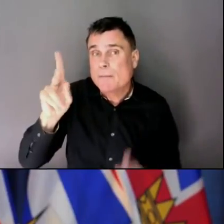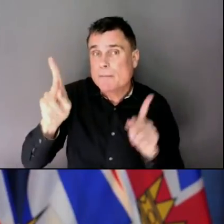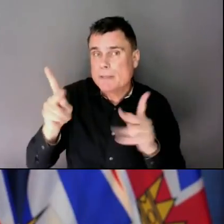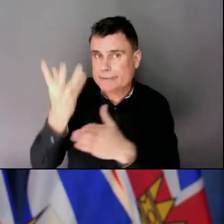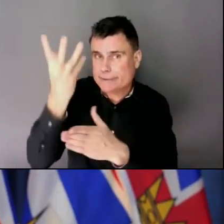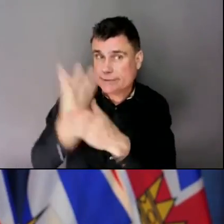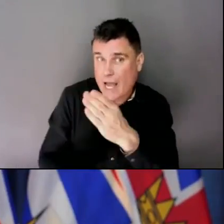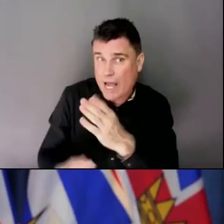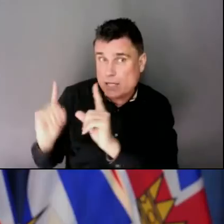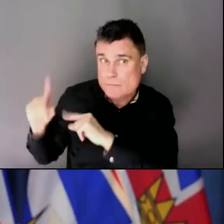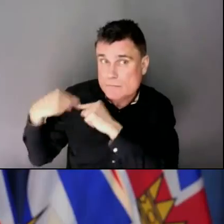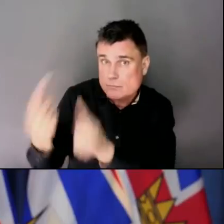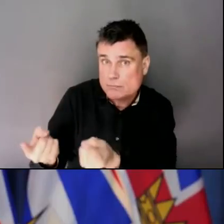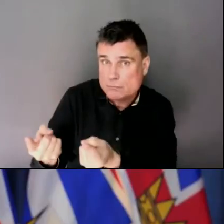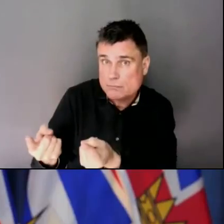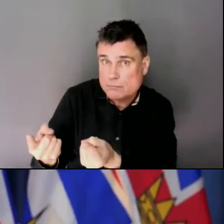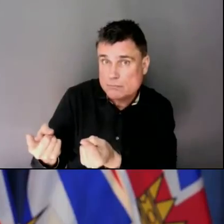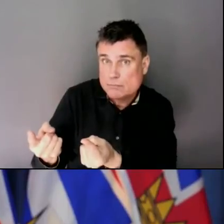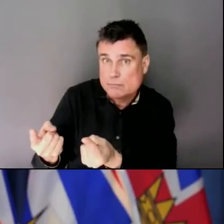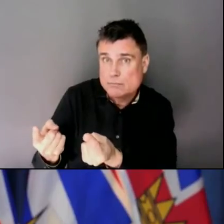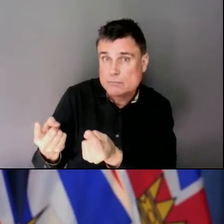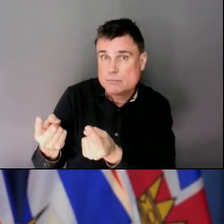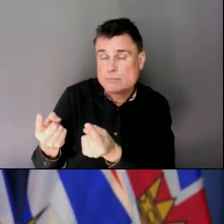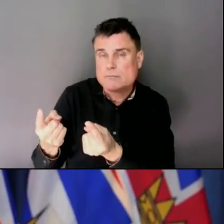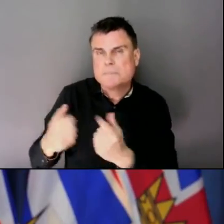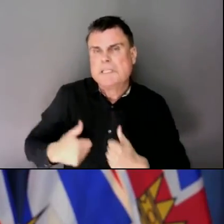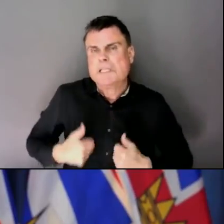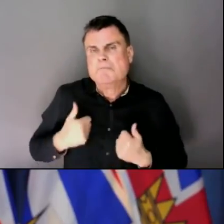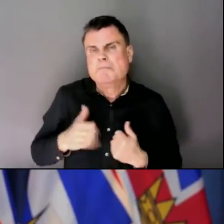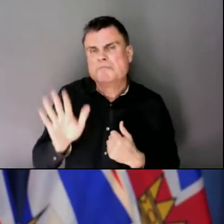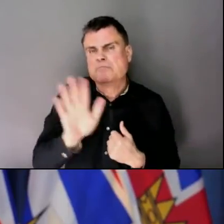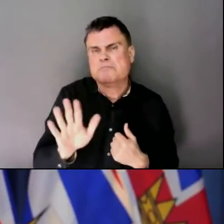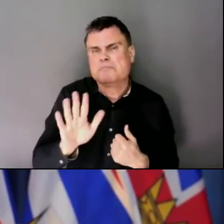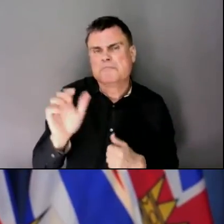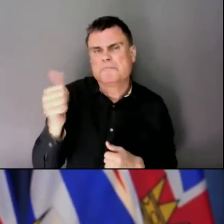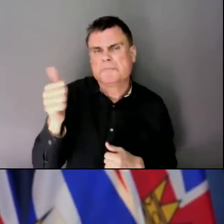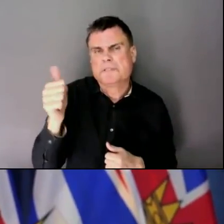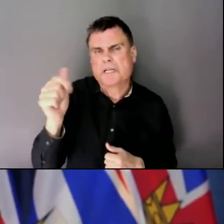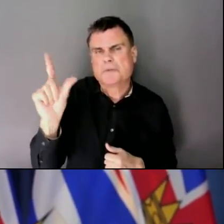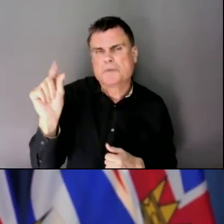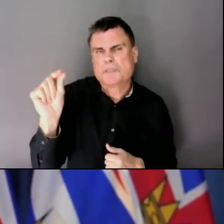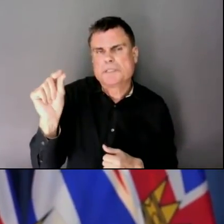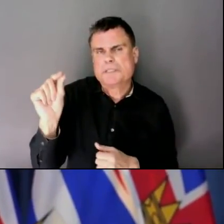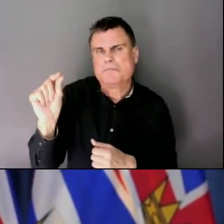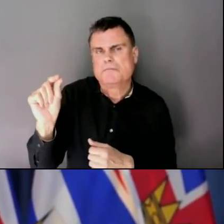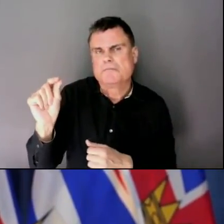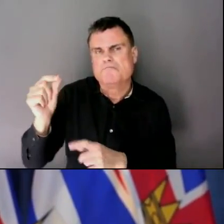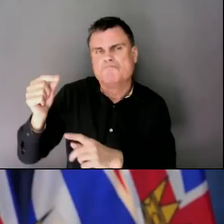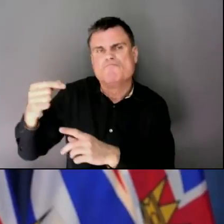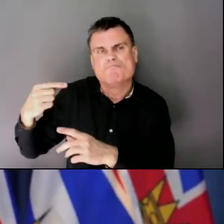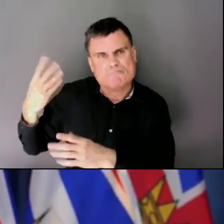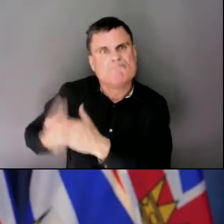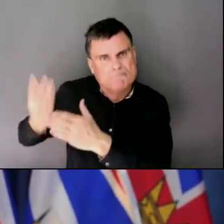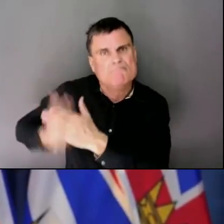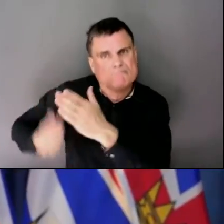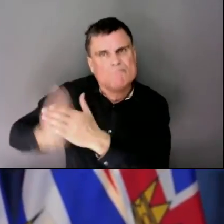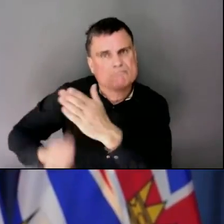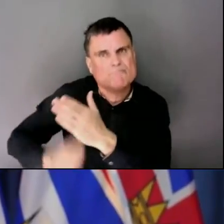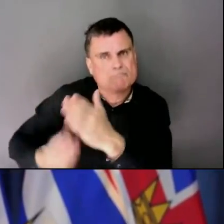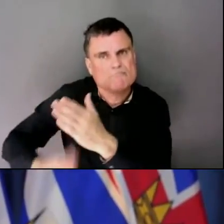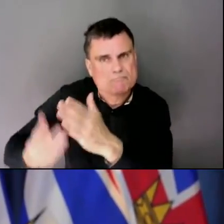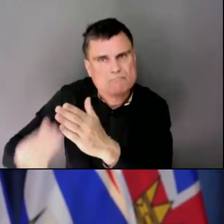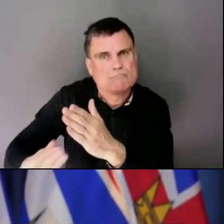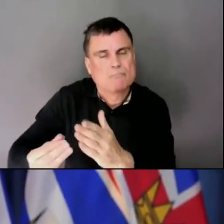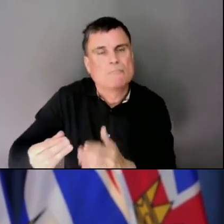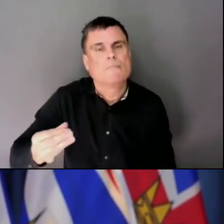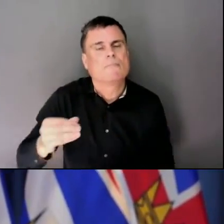is between 10 and 20, which is obviously very serious. And the number in independent living is much smaller than that, is